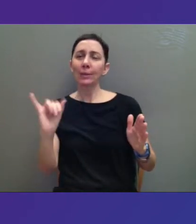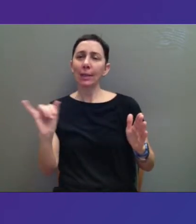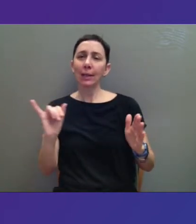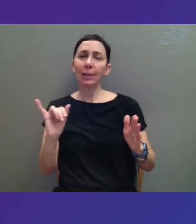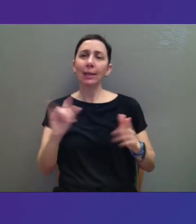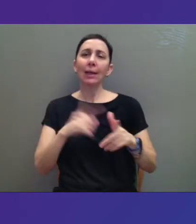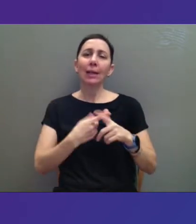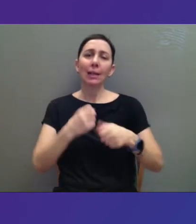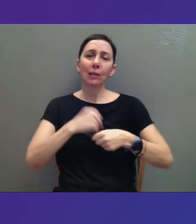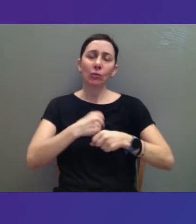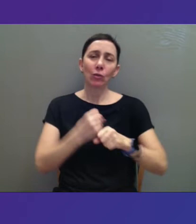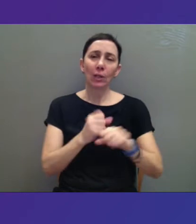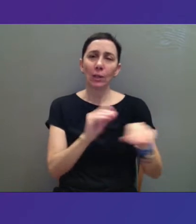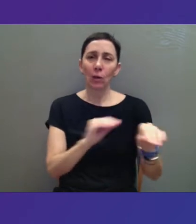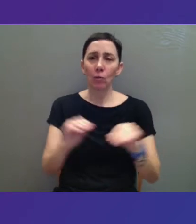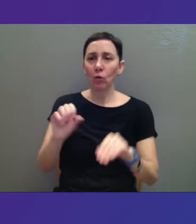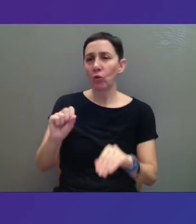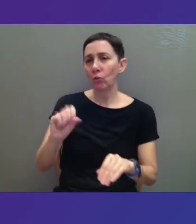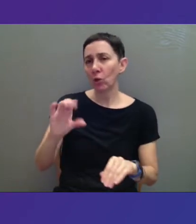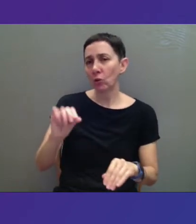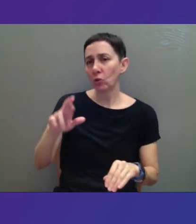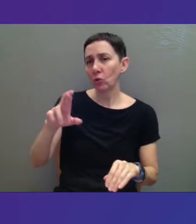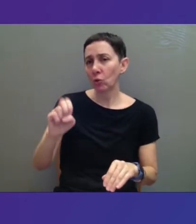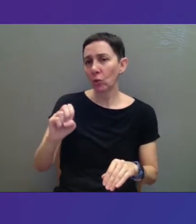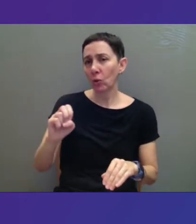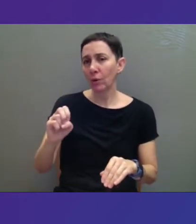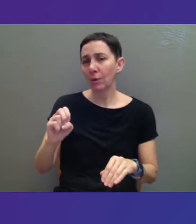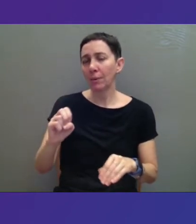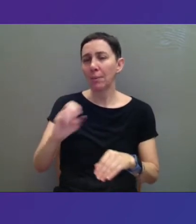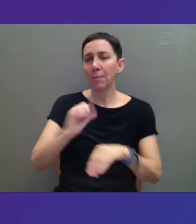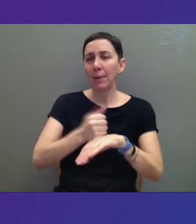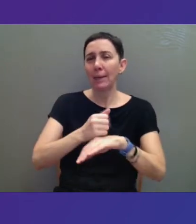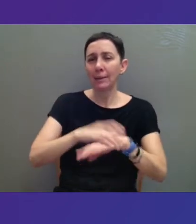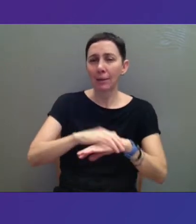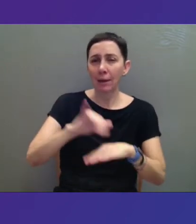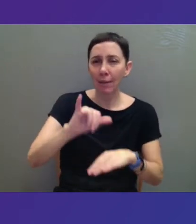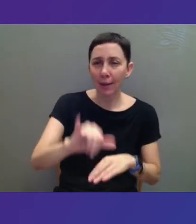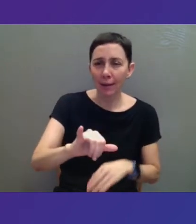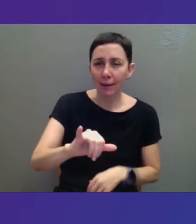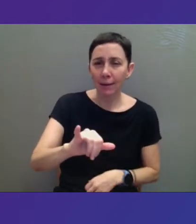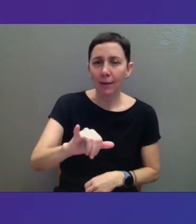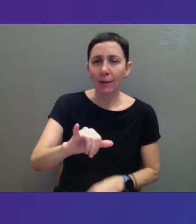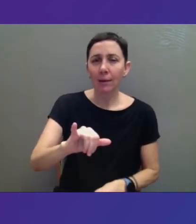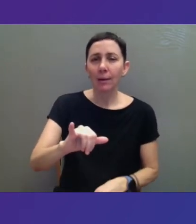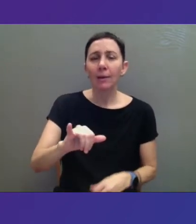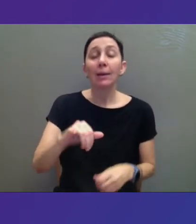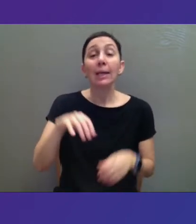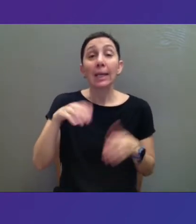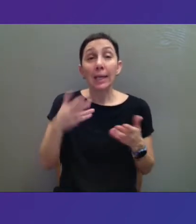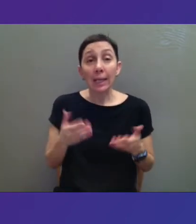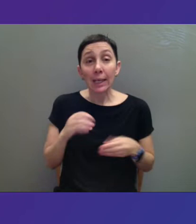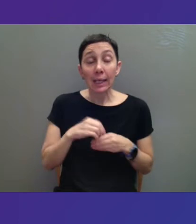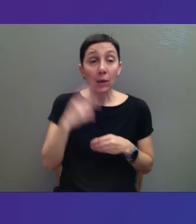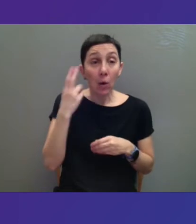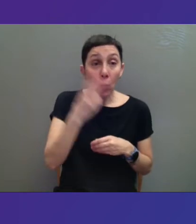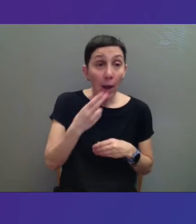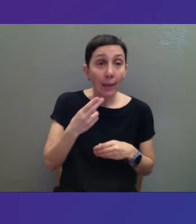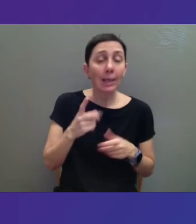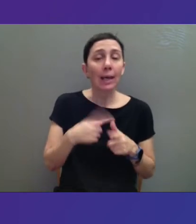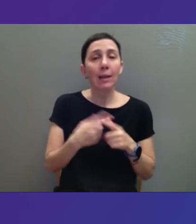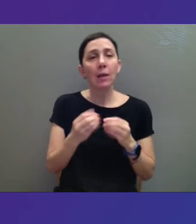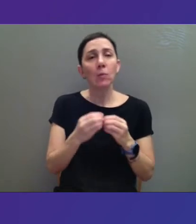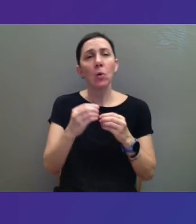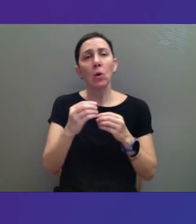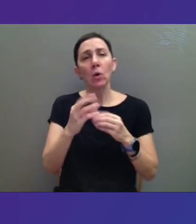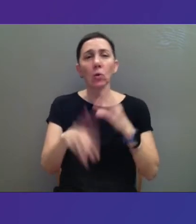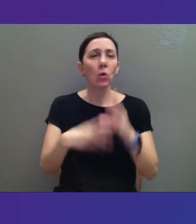type of movement score based on that mapping out through a more localized lens in Hawaii, and then through a more global lens throughout the